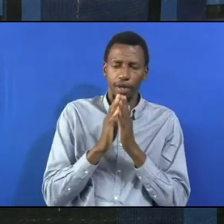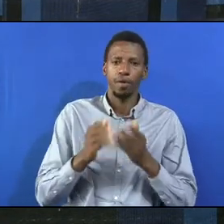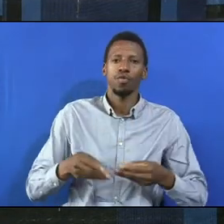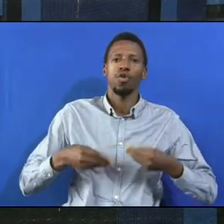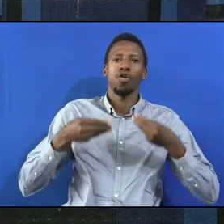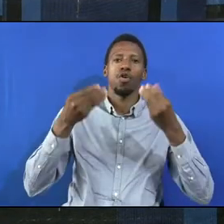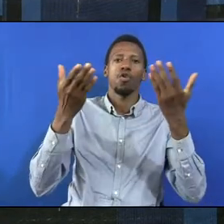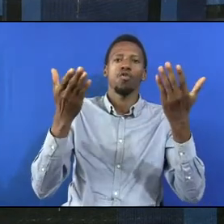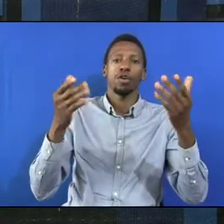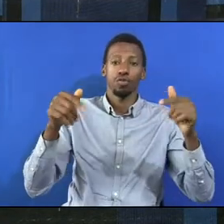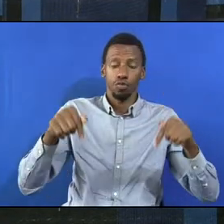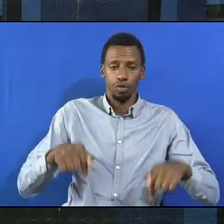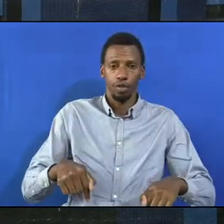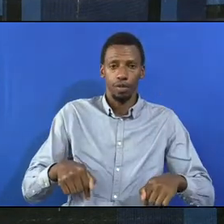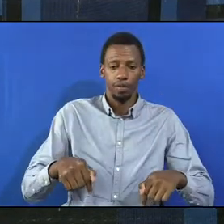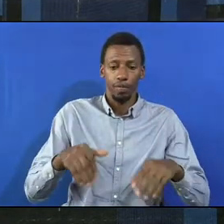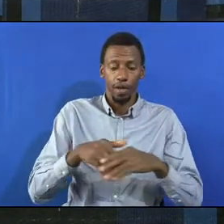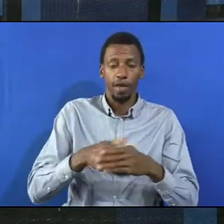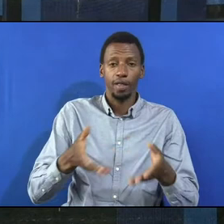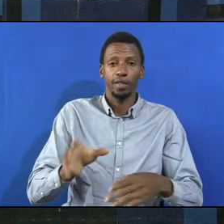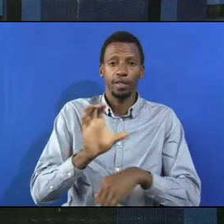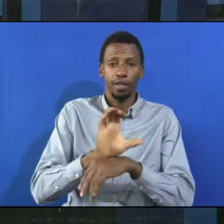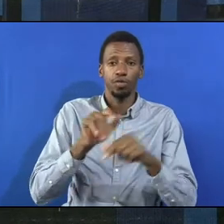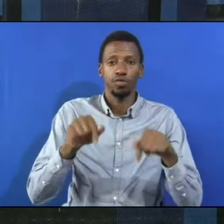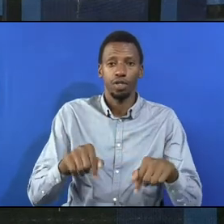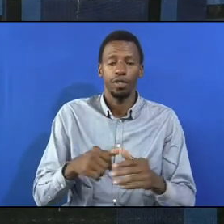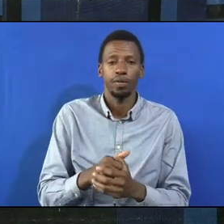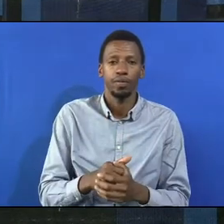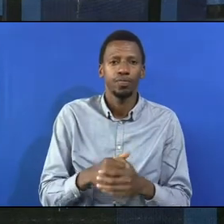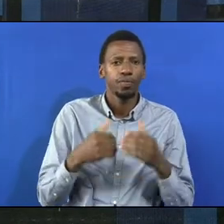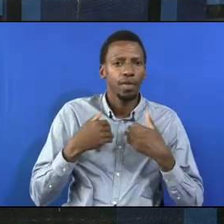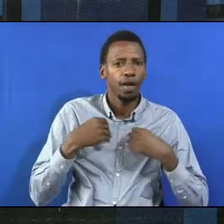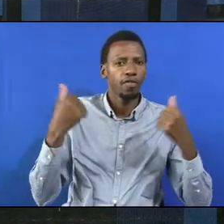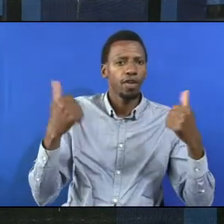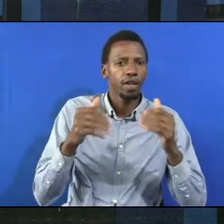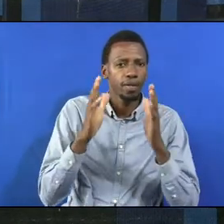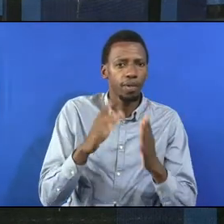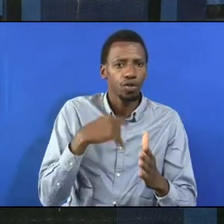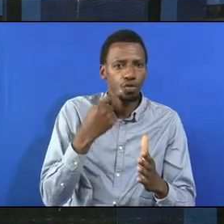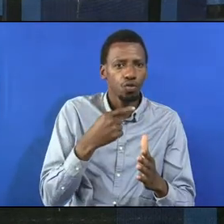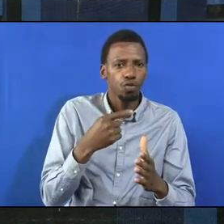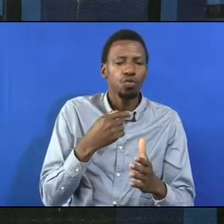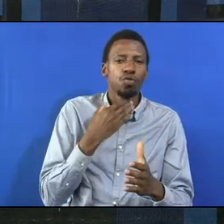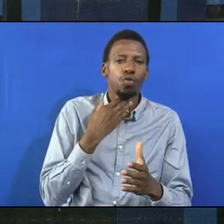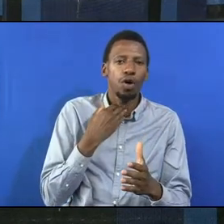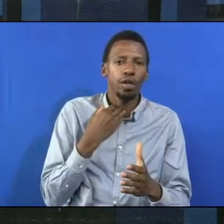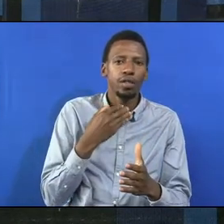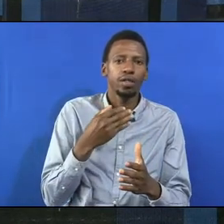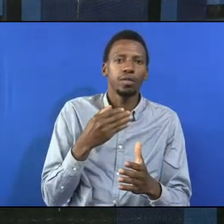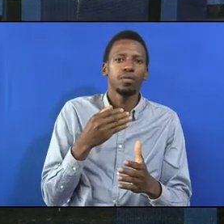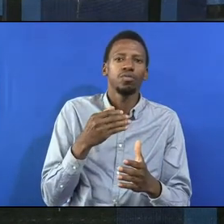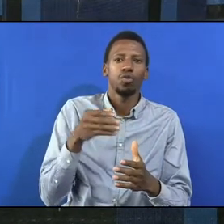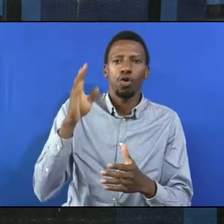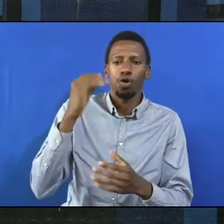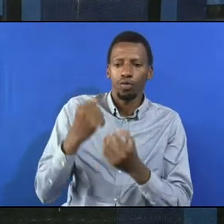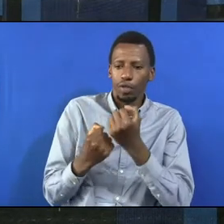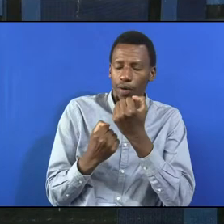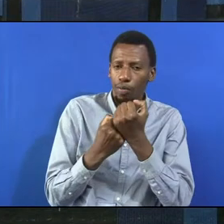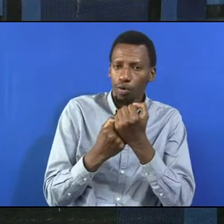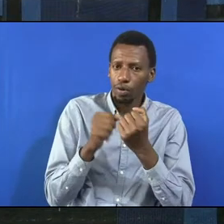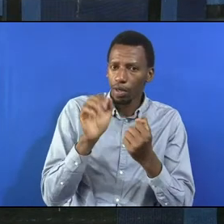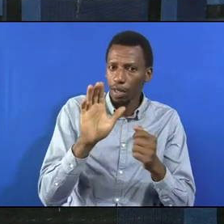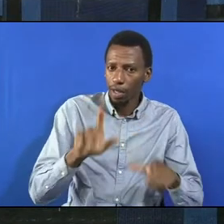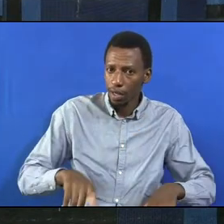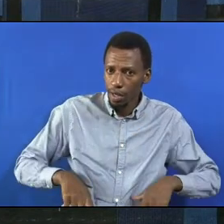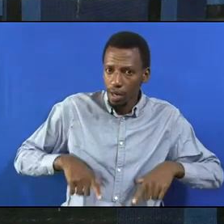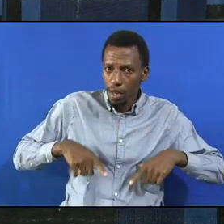Prayer will be offered in this house today. Hallelujah. Is there anyone who wants enabling to live